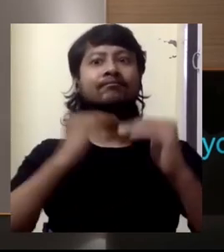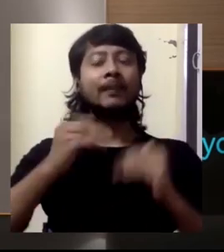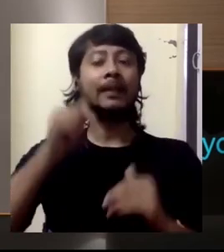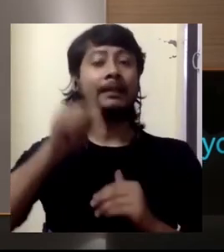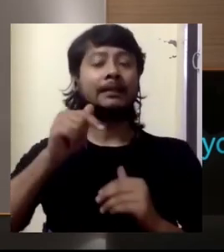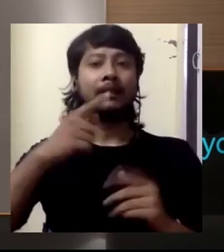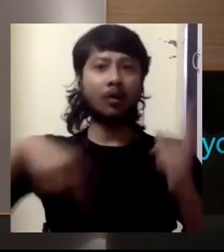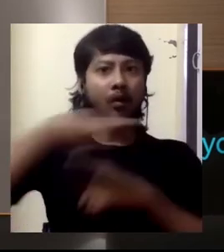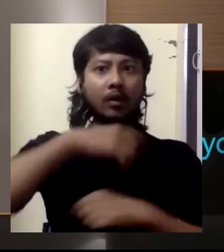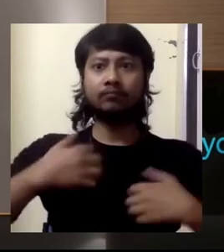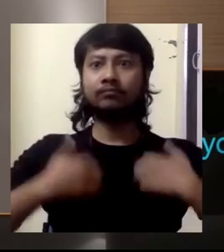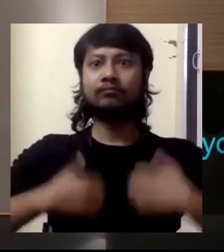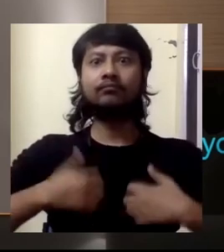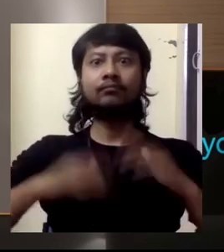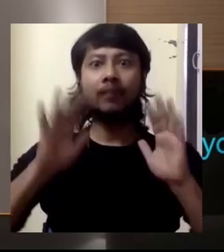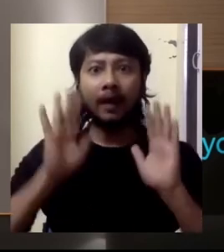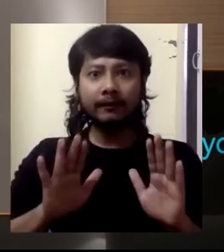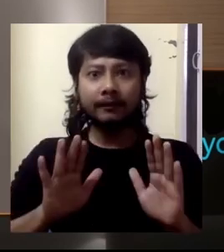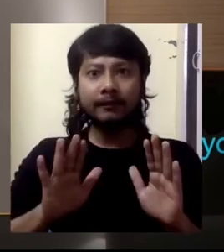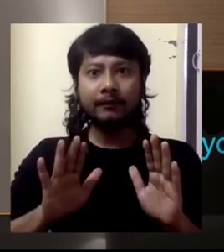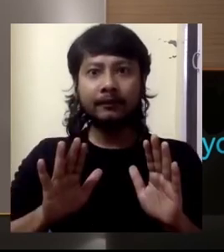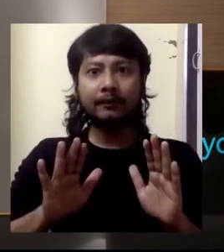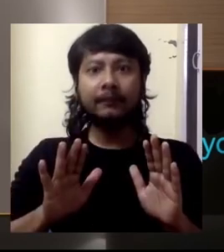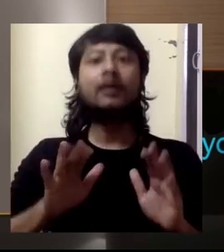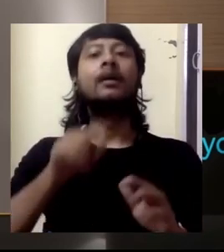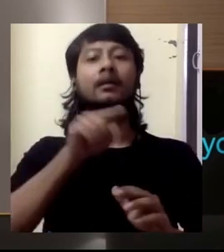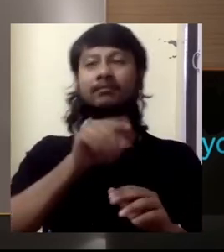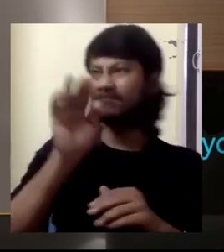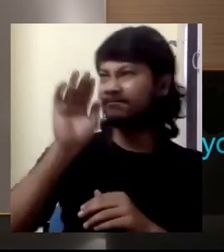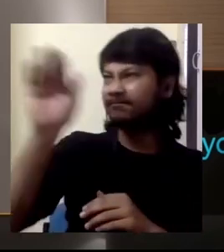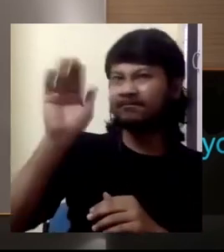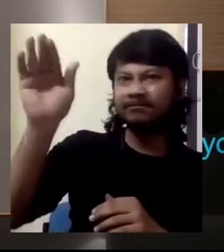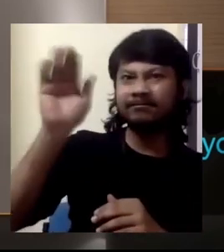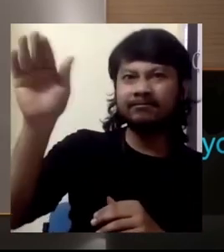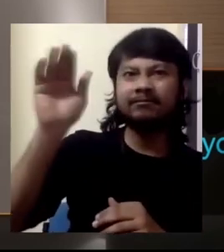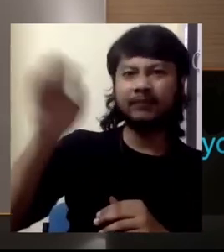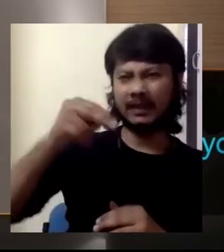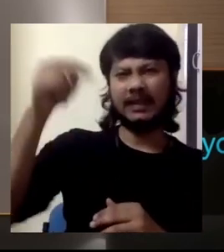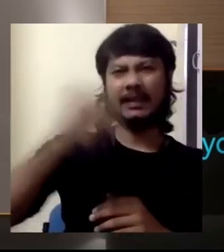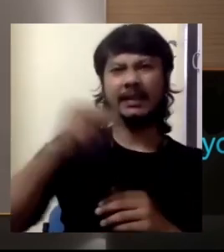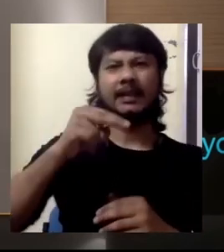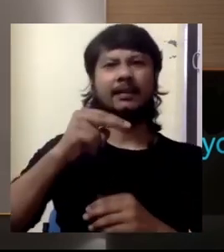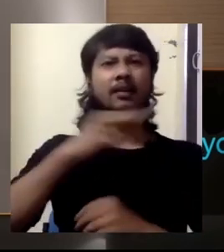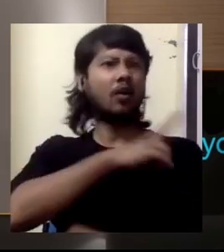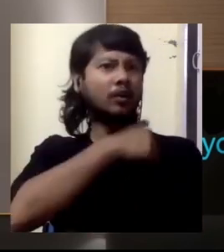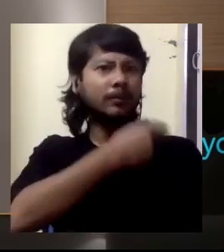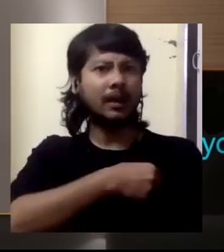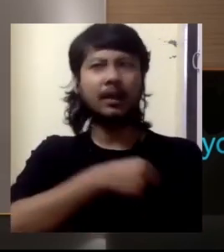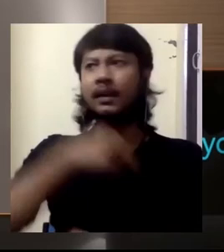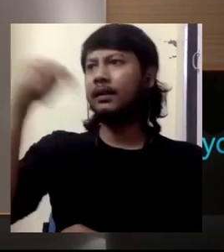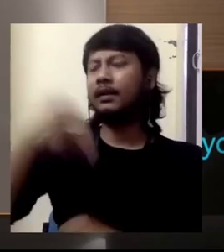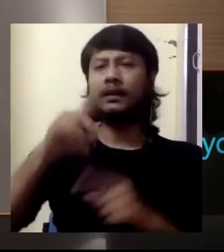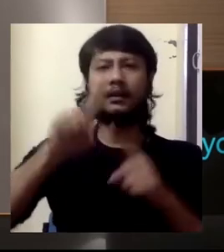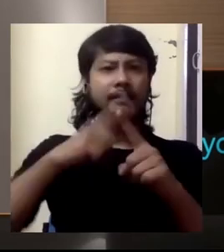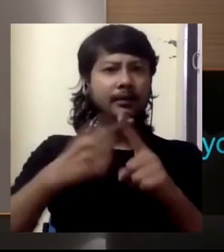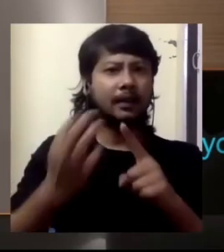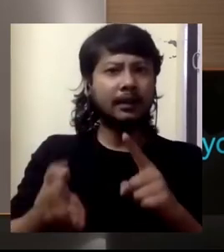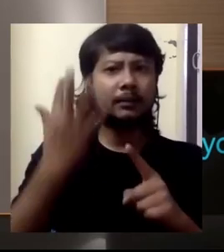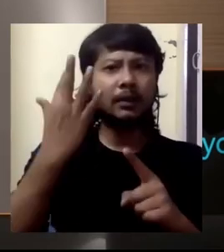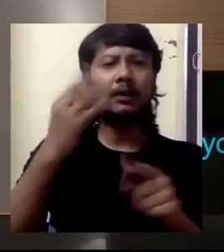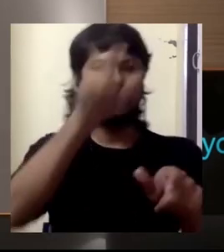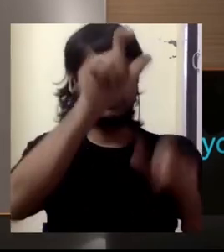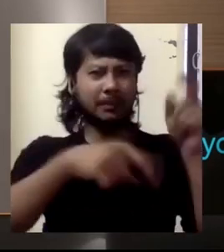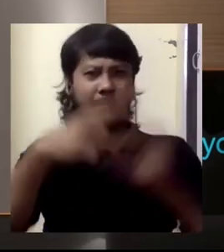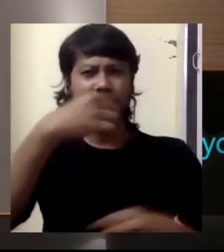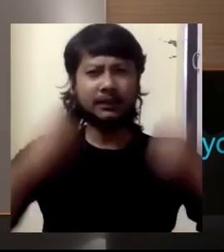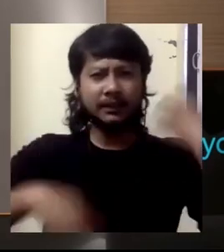to build the services and build the platforms that are needed to serve the mental health needs of this community. When we